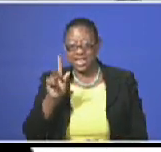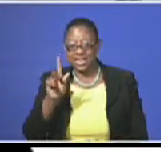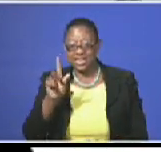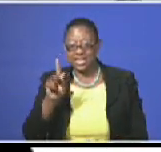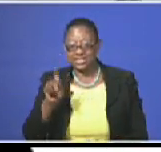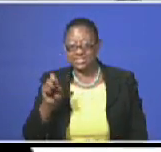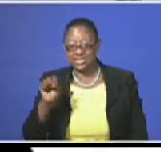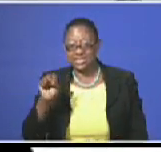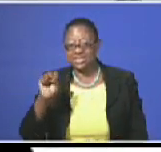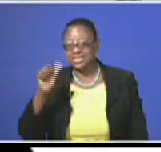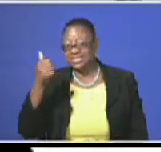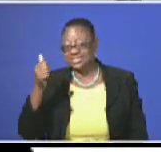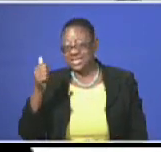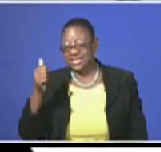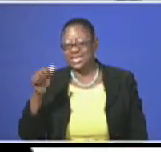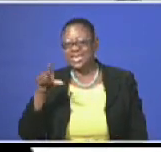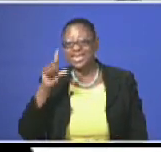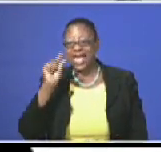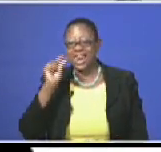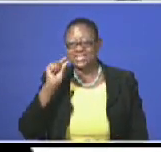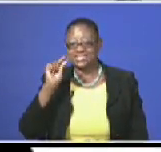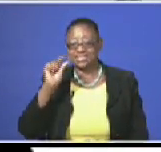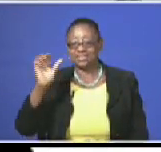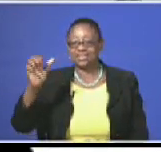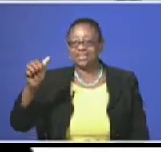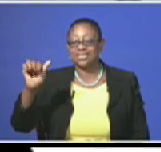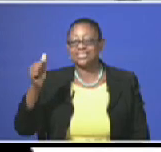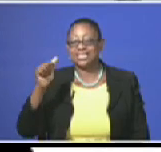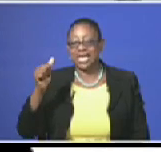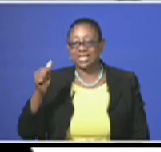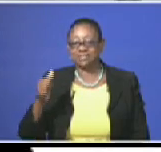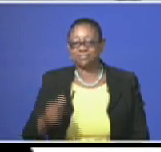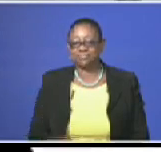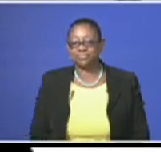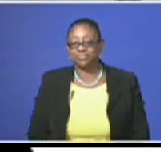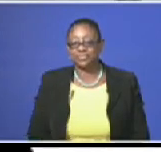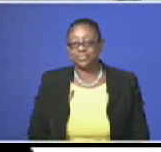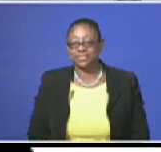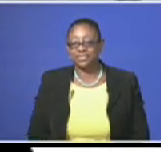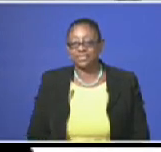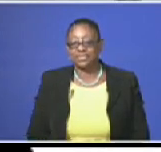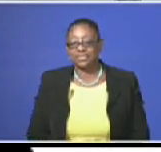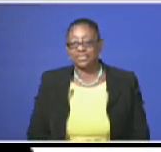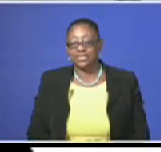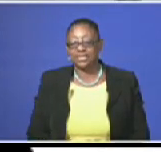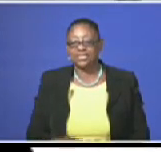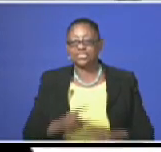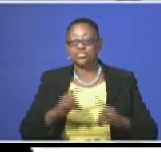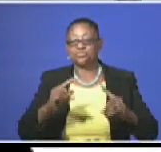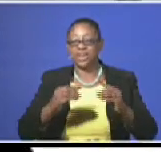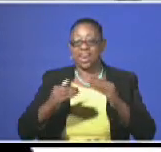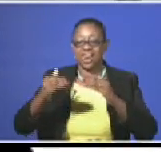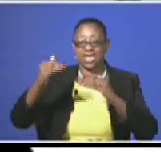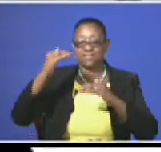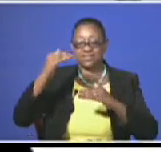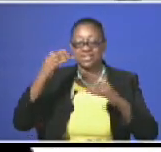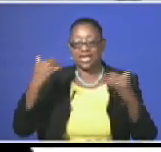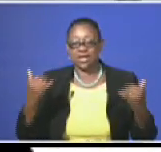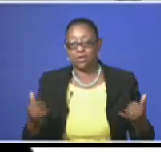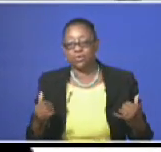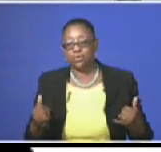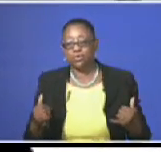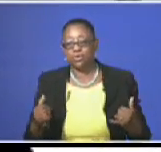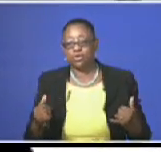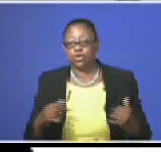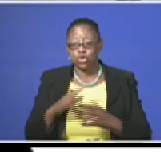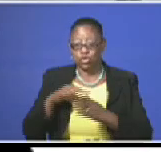have put the photography on the mobile device in another level. Now,